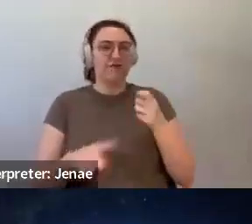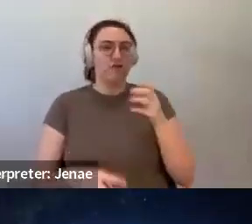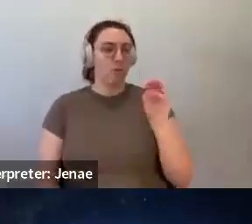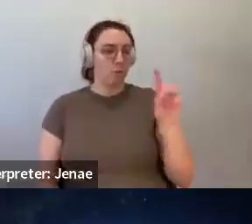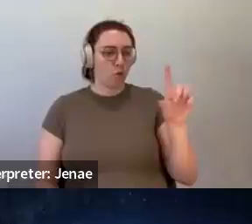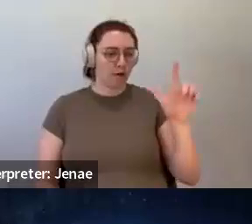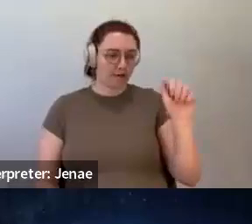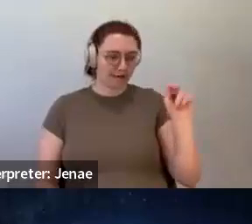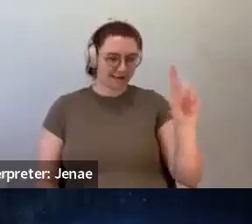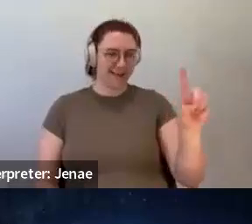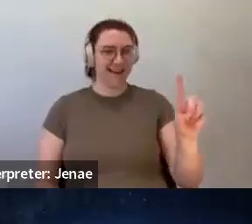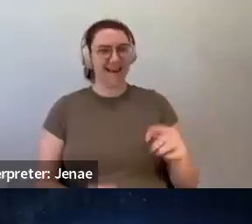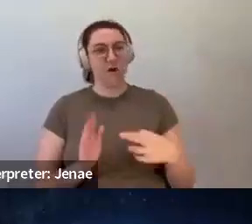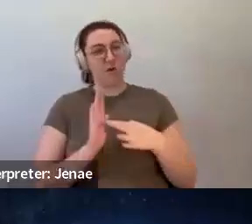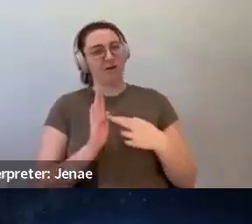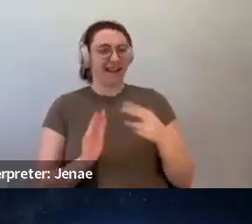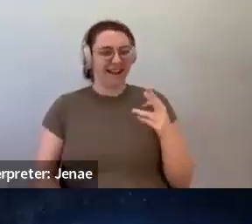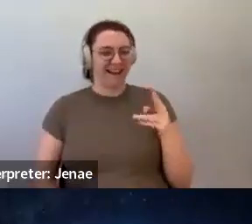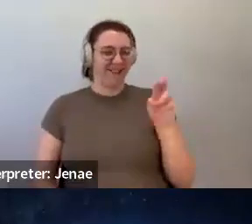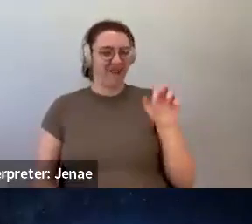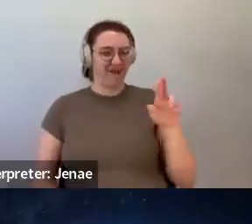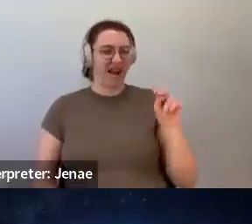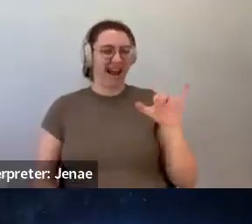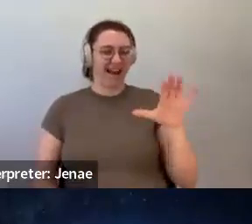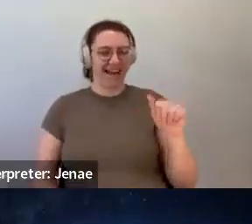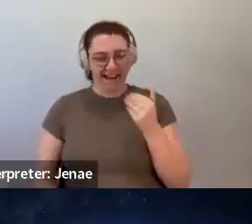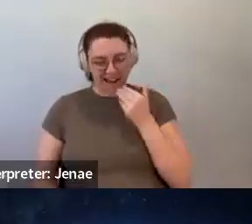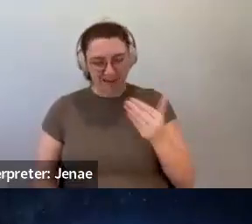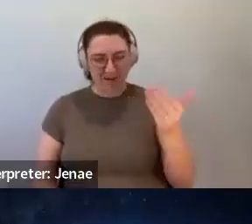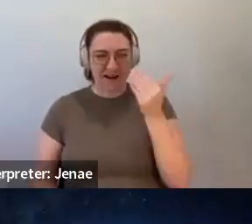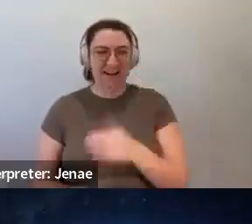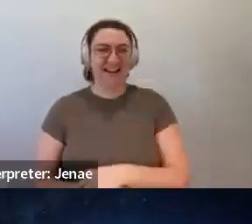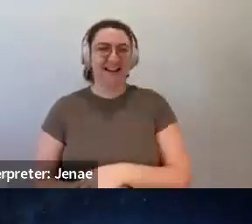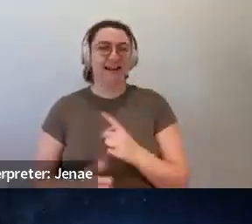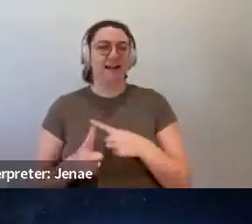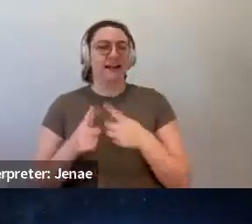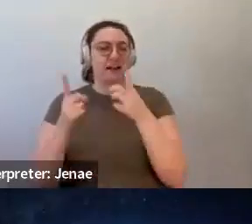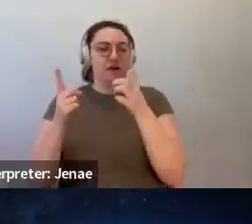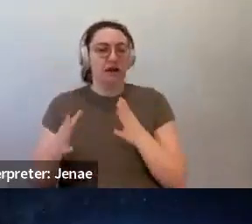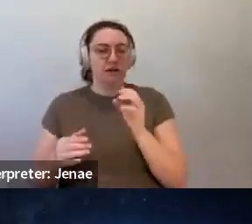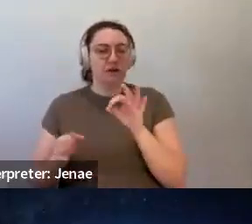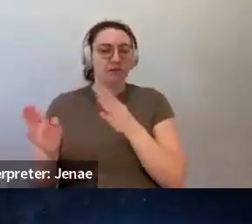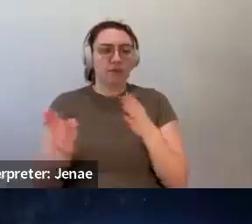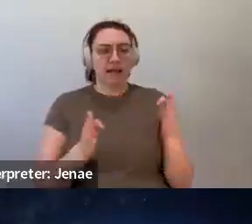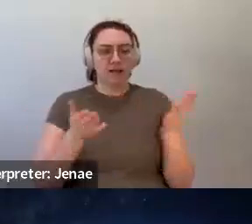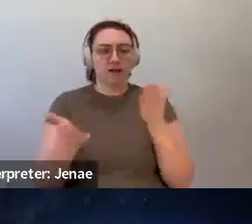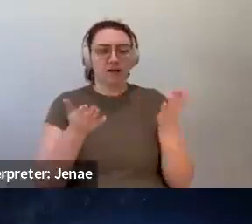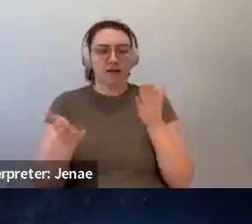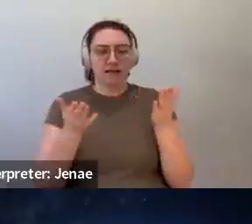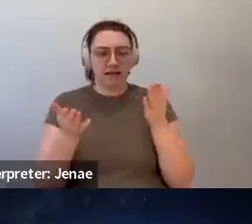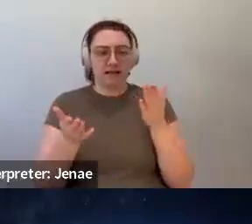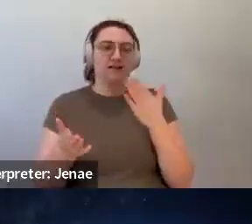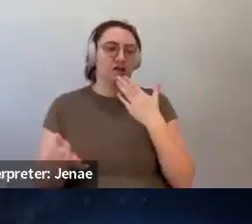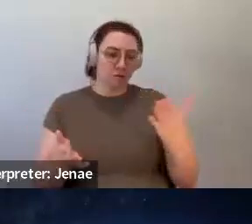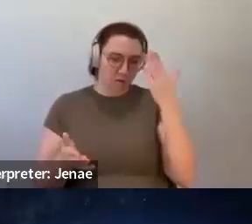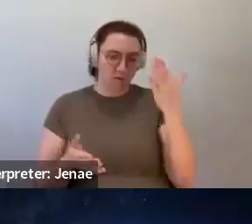Woodland, representing Veronica. Good morning. And then our Director of Client Services, Jennifer Bloom, as well. Good